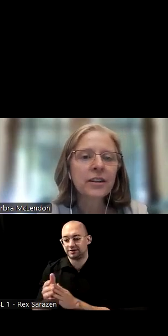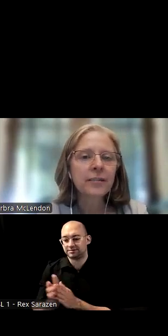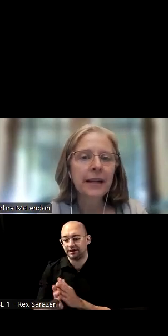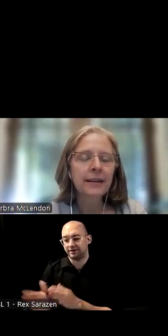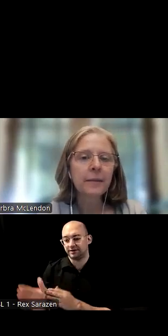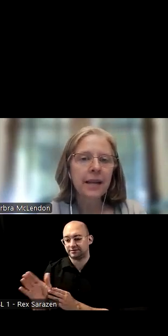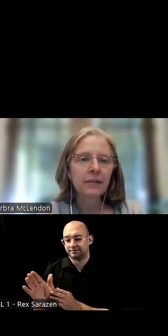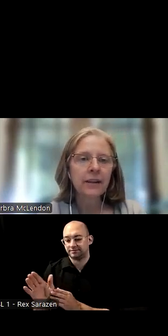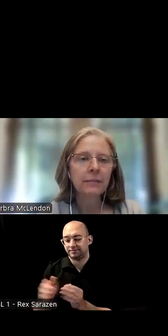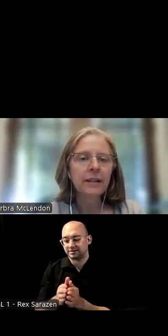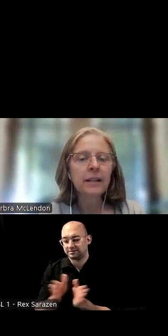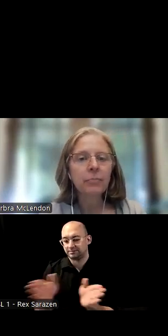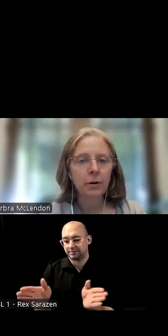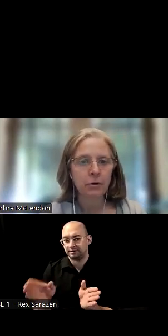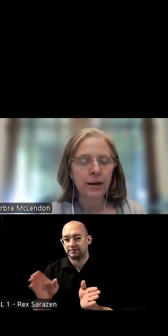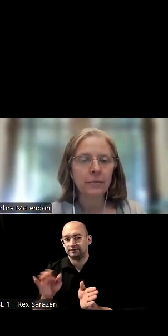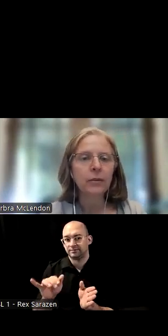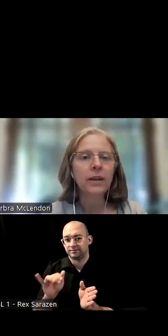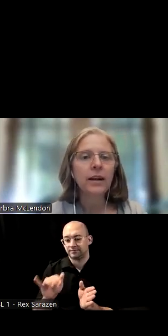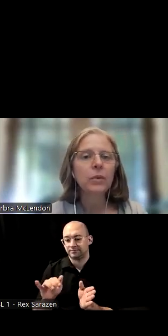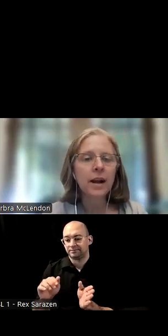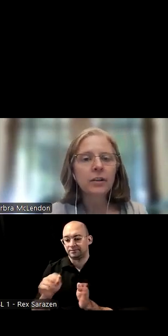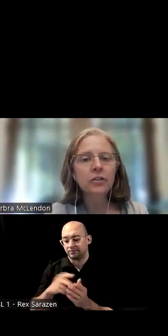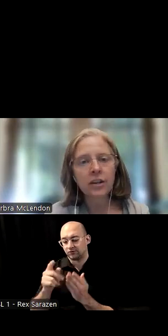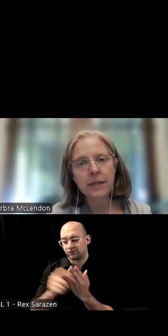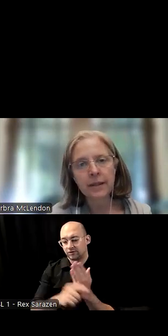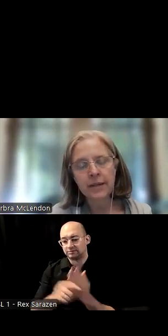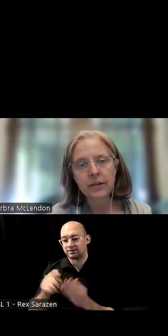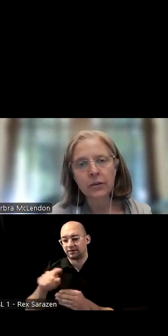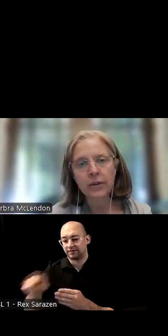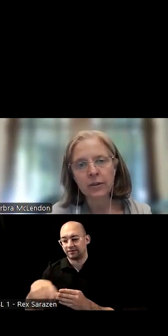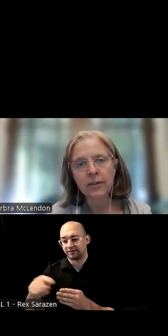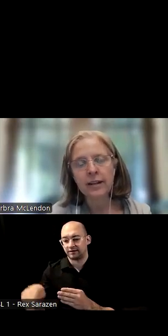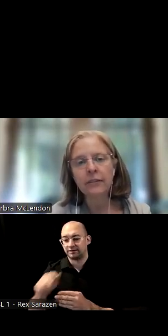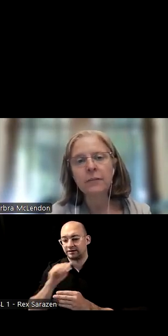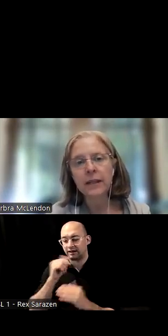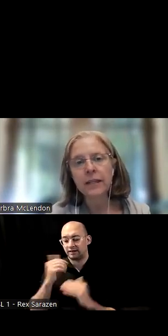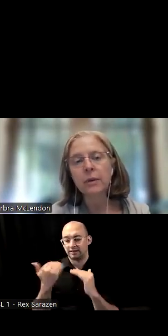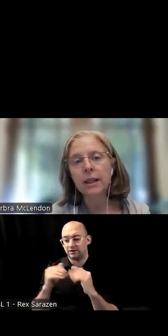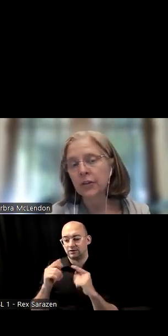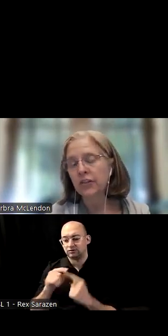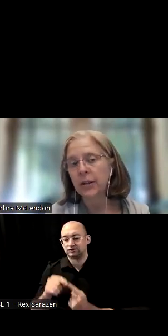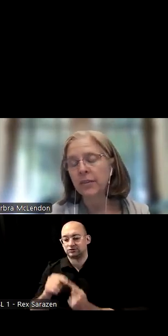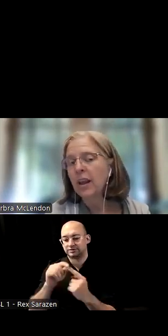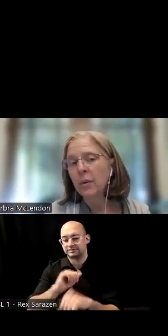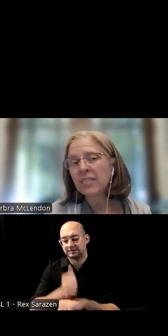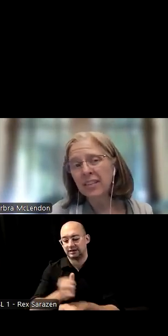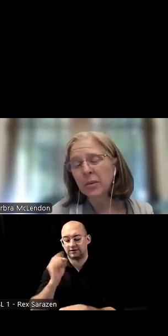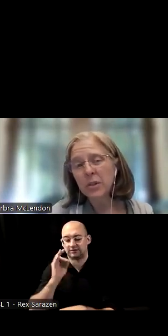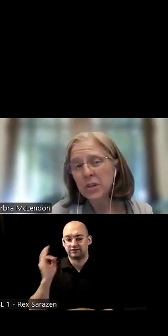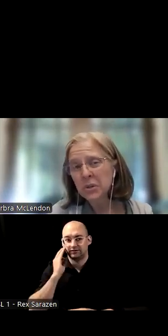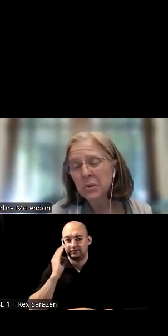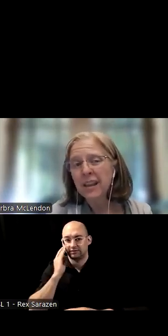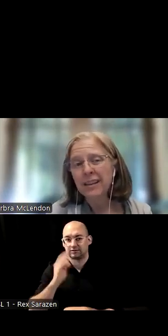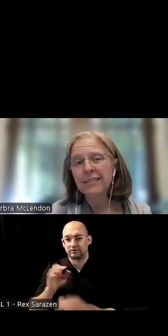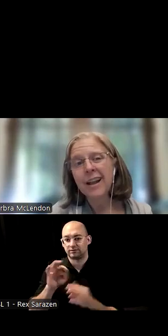related to expanding the paid family leave program so that it would not just be limited to a certain set of familial relationships. What this also